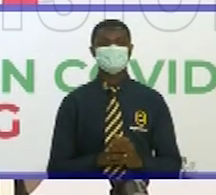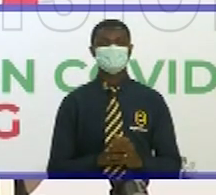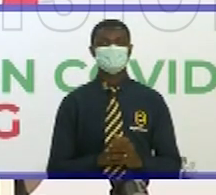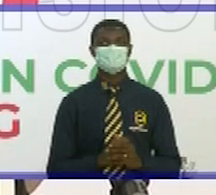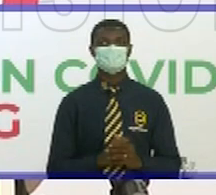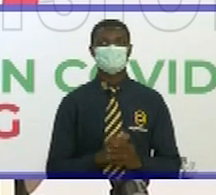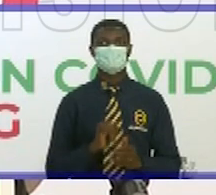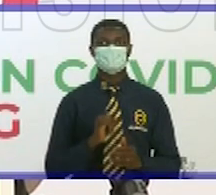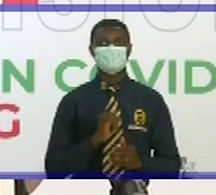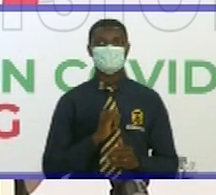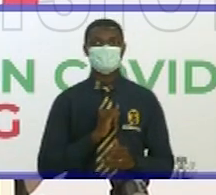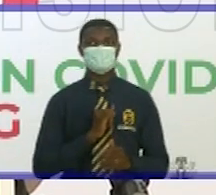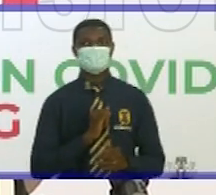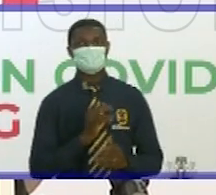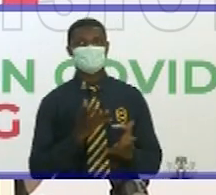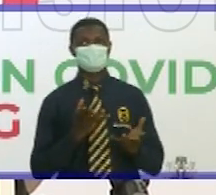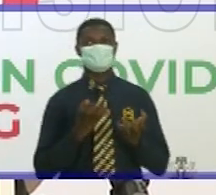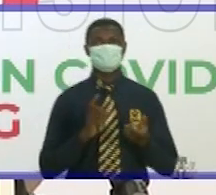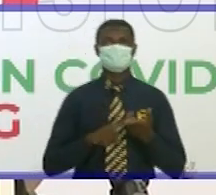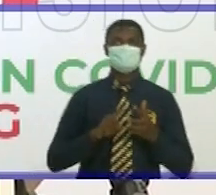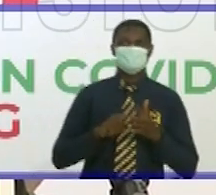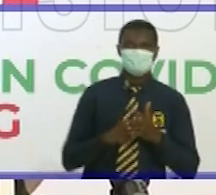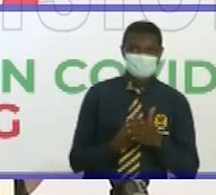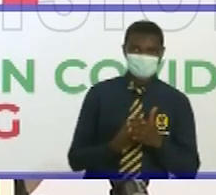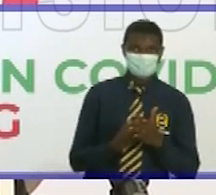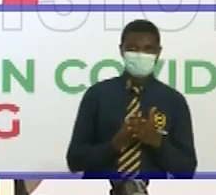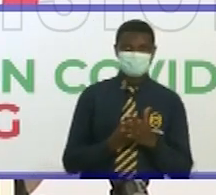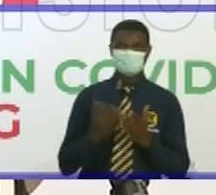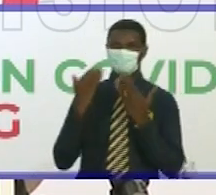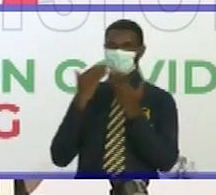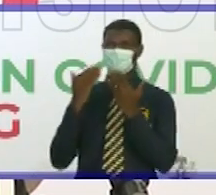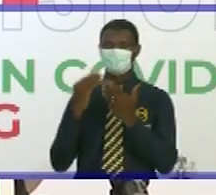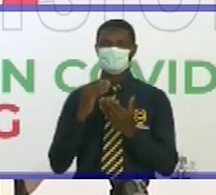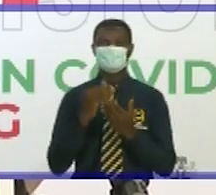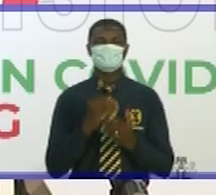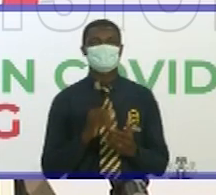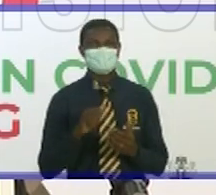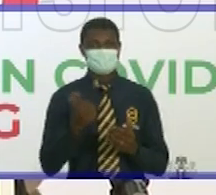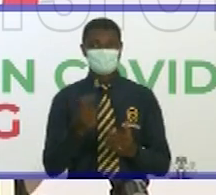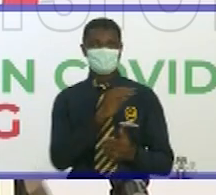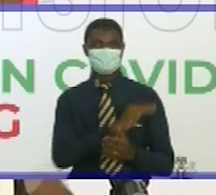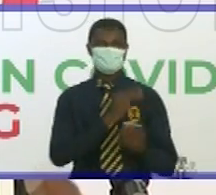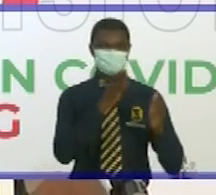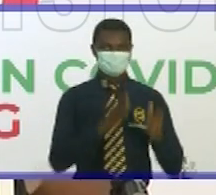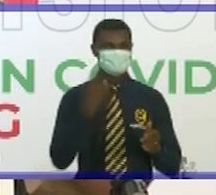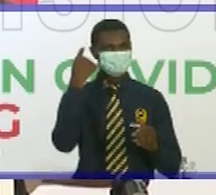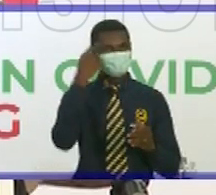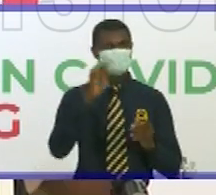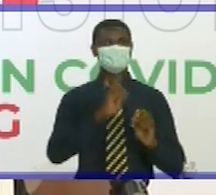Let me start by thanking Emeka for responding to